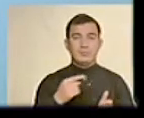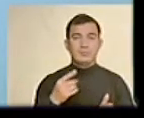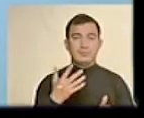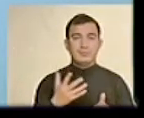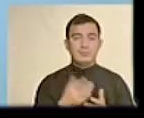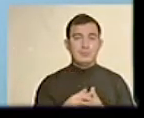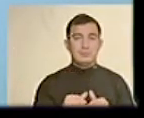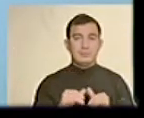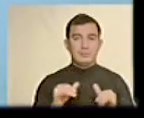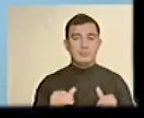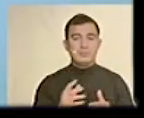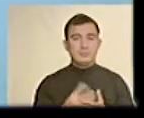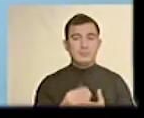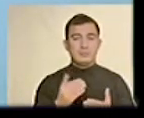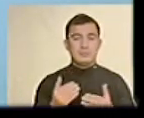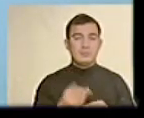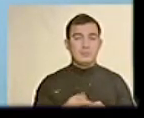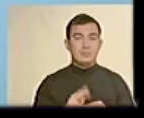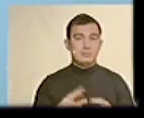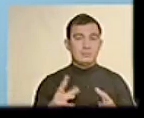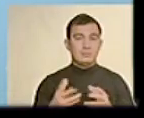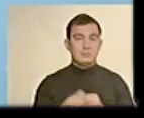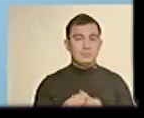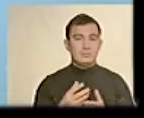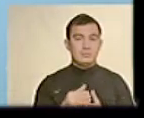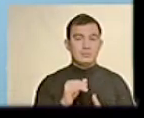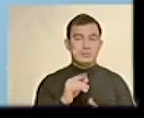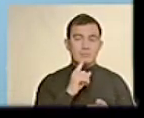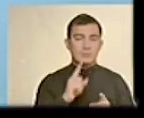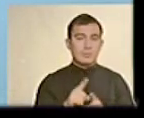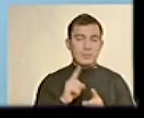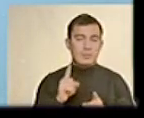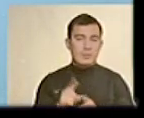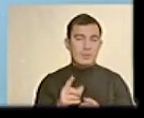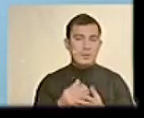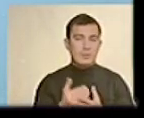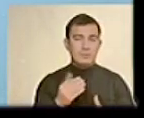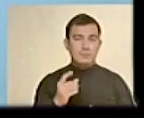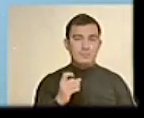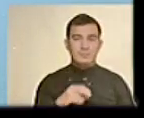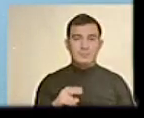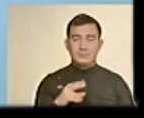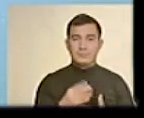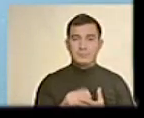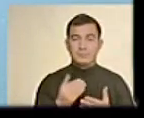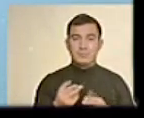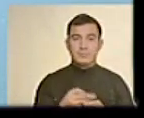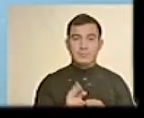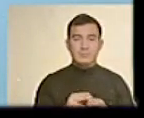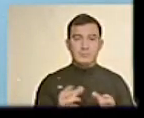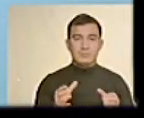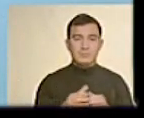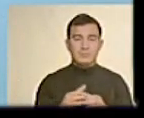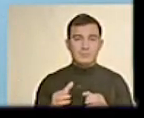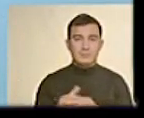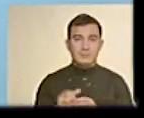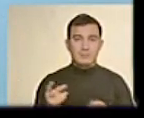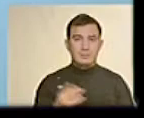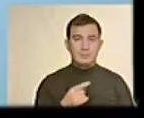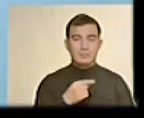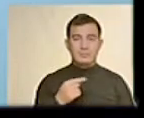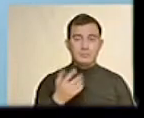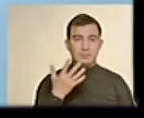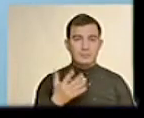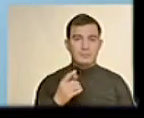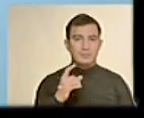plus 6x. Bular o'xshash xadlar, o'xshash xadlarni ixchamlab qo'yishimiz kerak. Demak, minus 5x